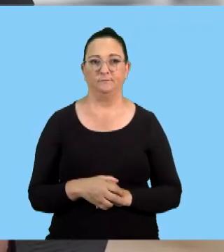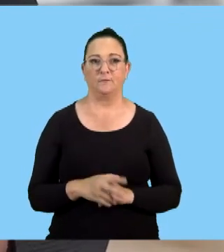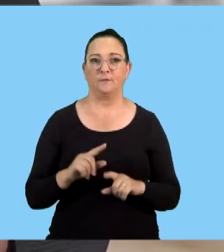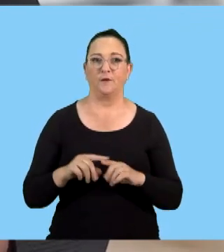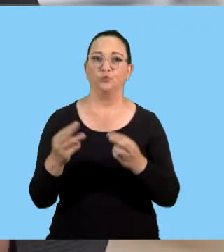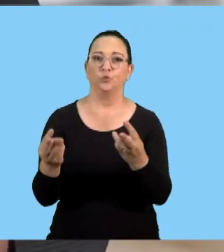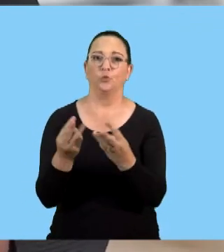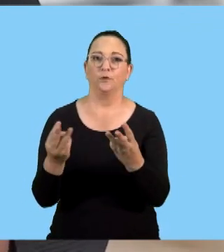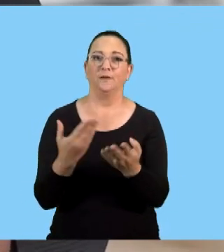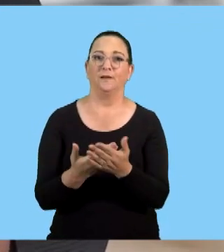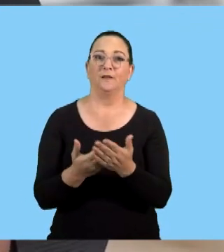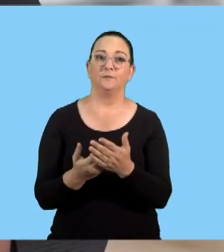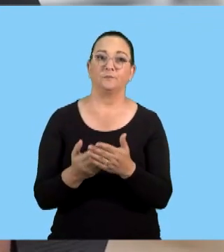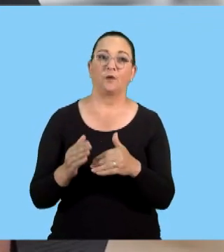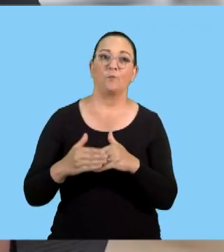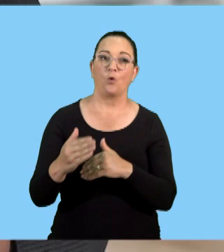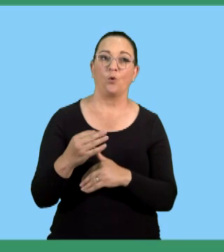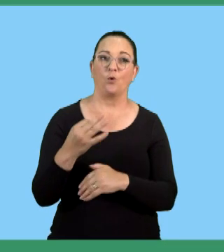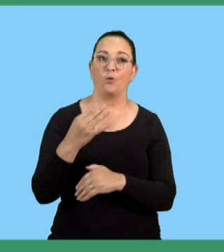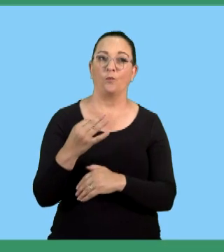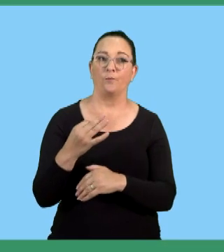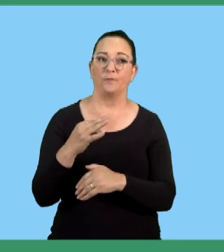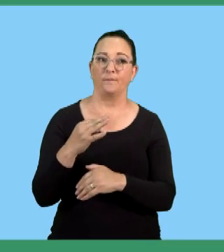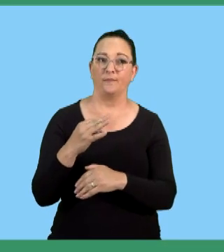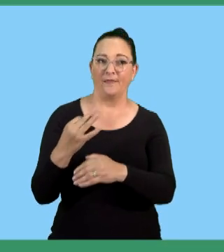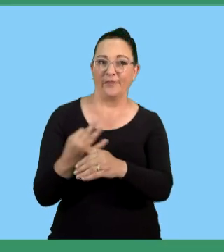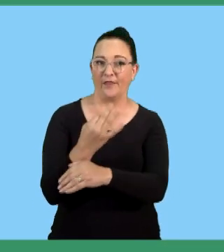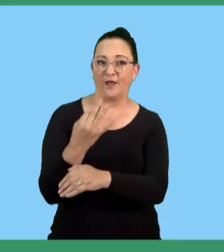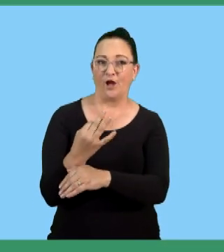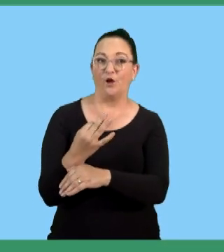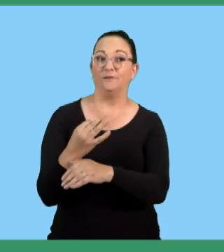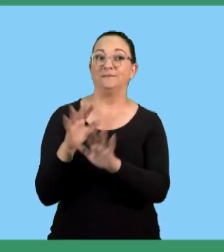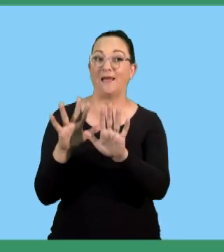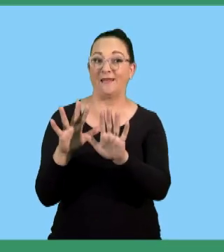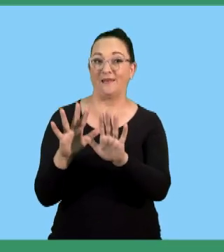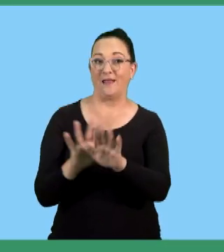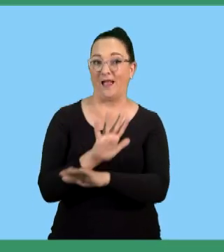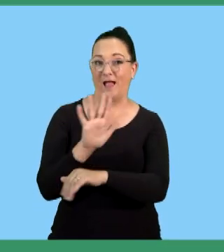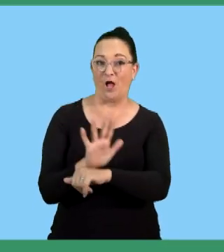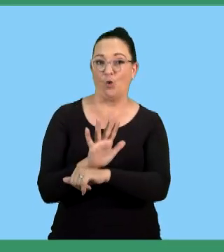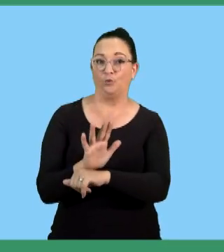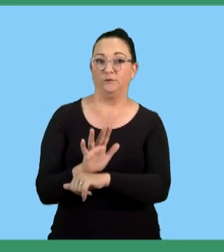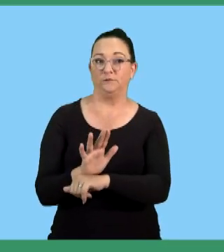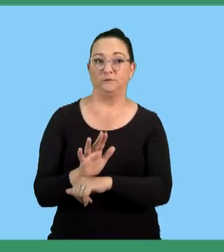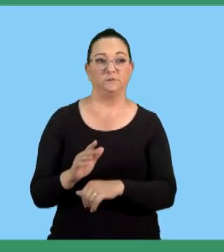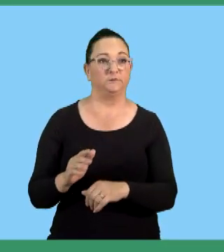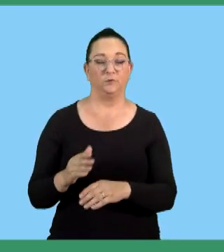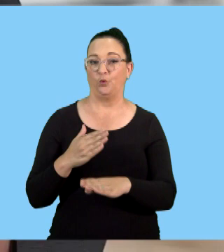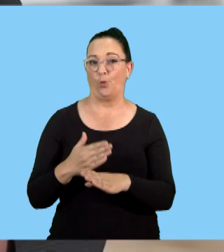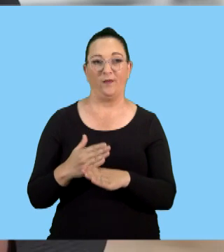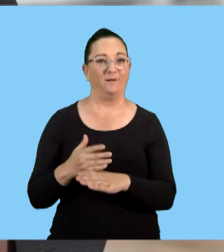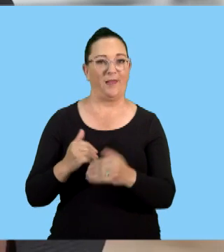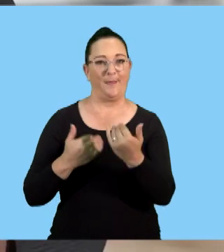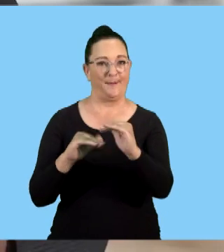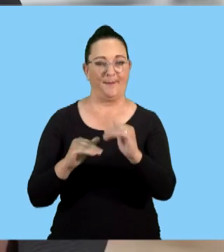Right, workers cannot work more than 3 hours of overtime per day or 10 hours per week. Remember, I did say that even with overtime, there